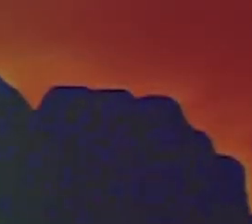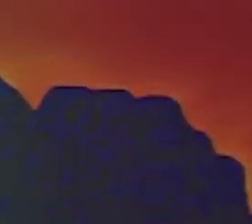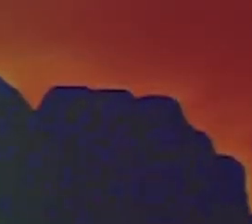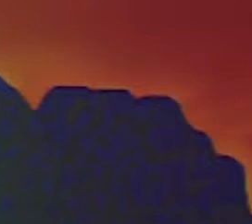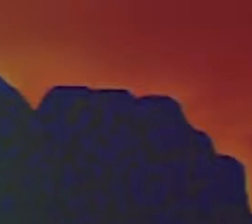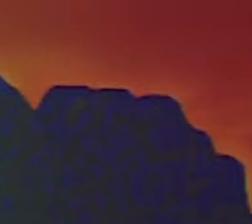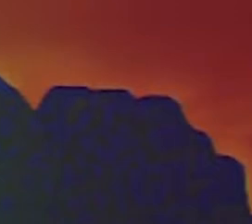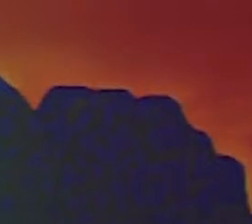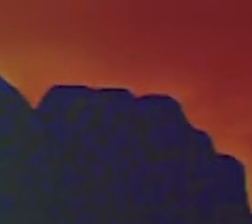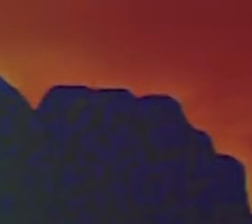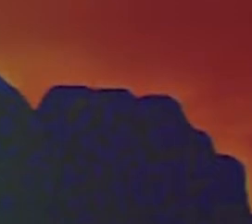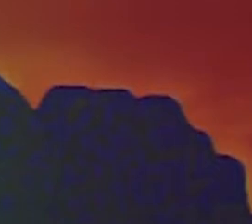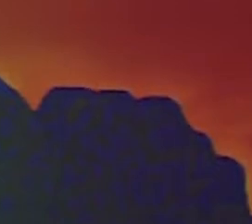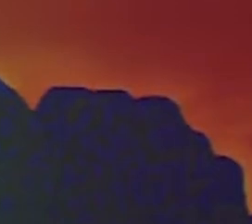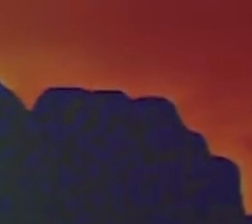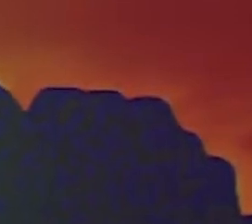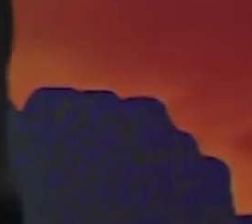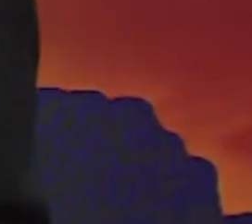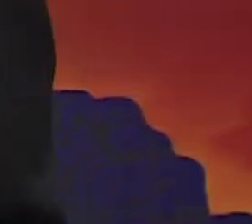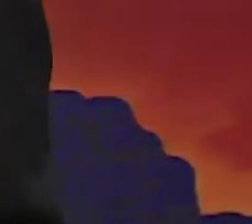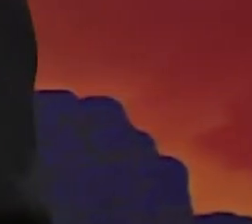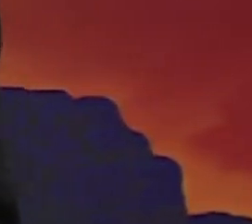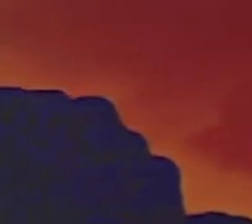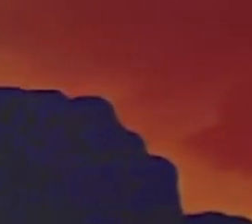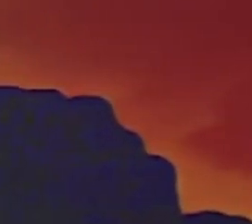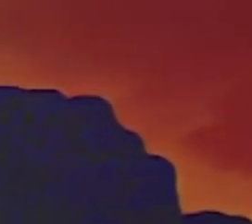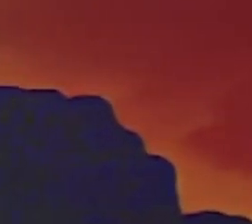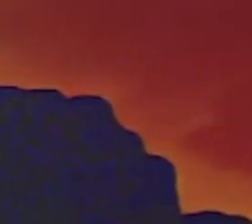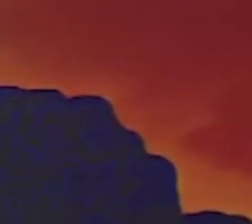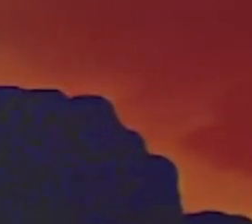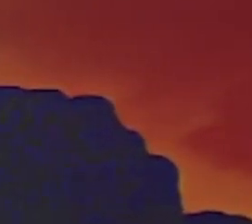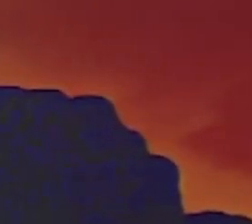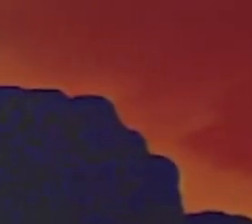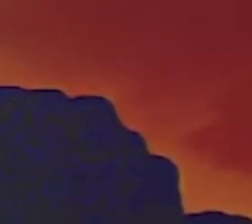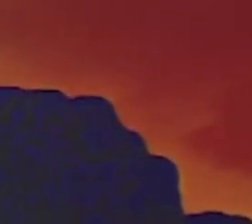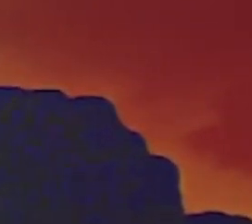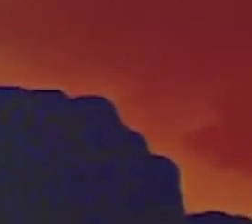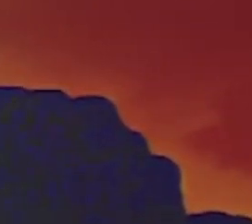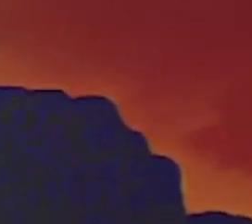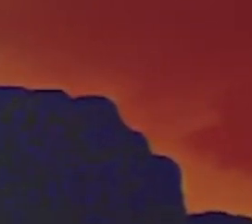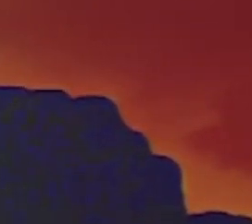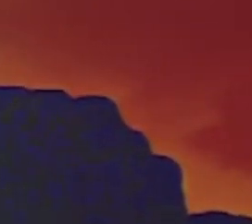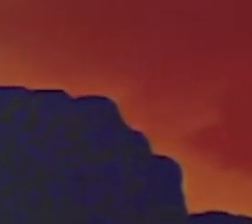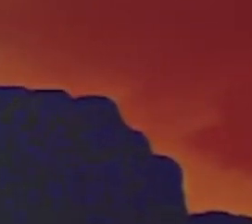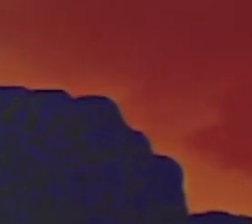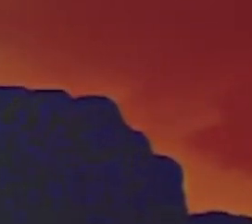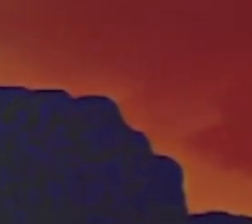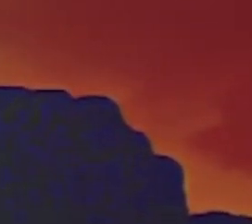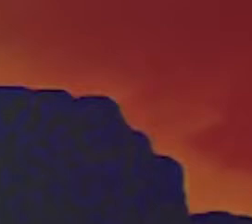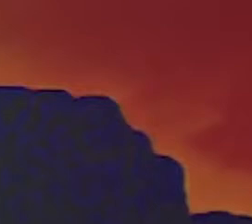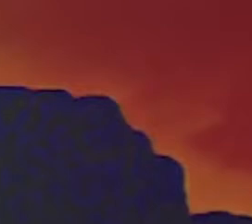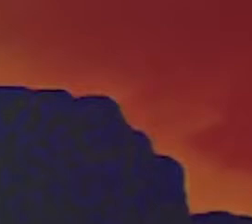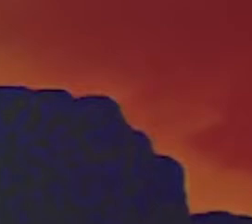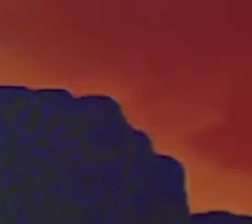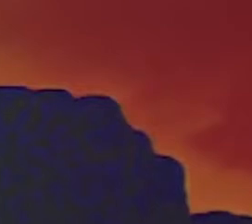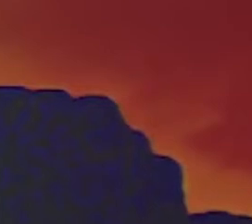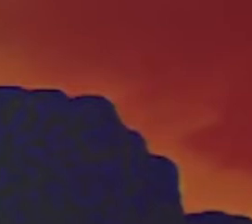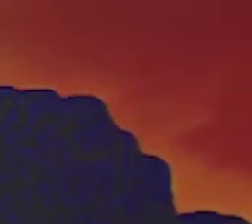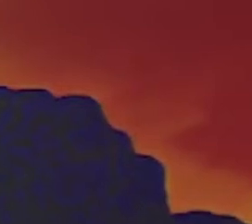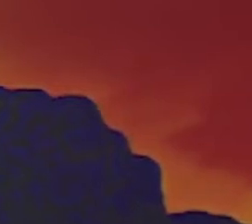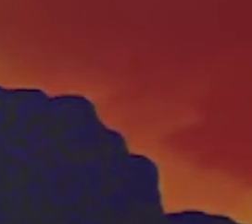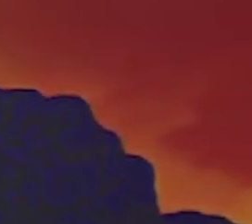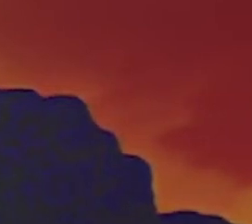folk from Rwanda, getting reports from there, little villages, how God is working. And